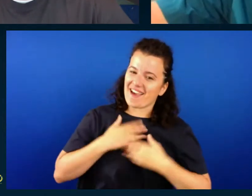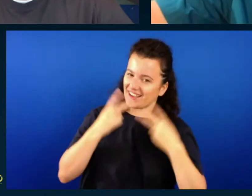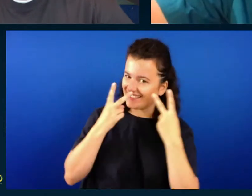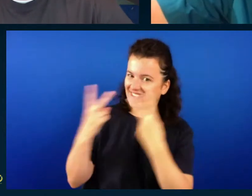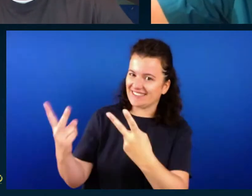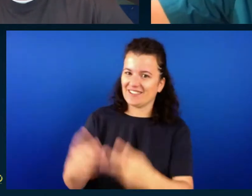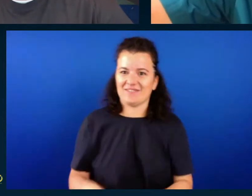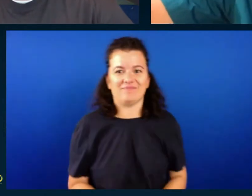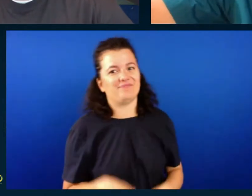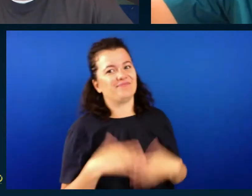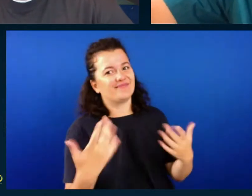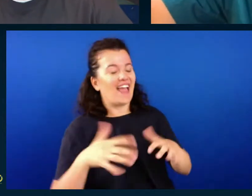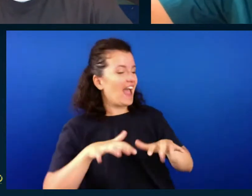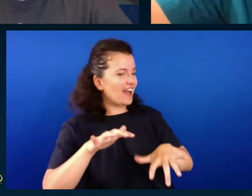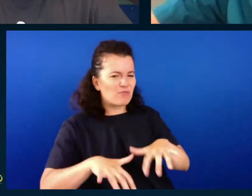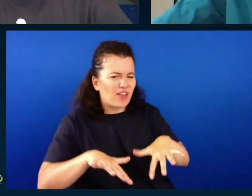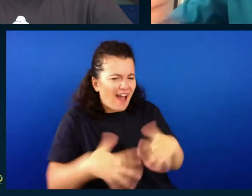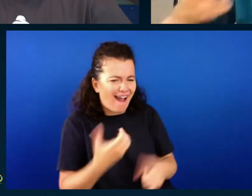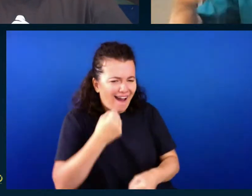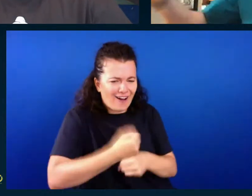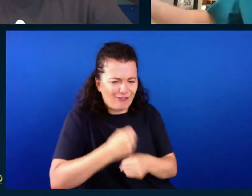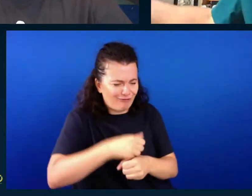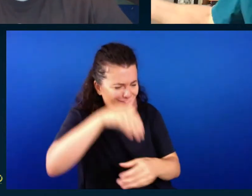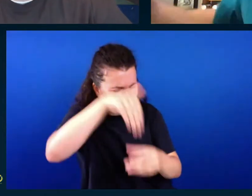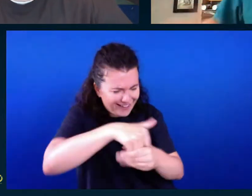do computers even work? Yeah,